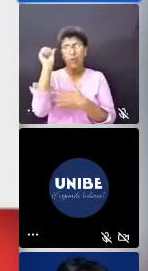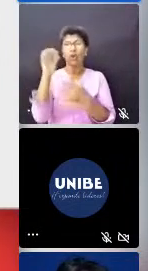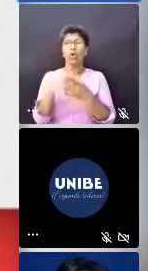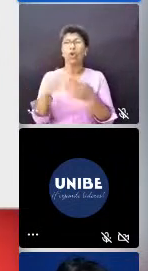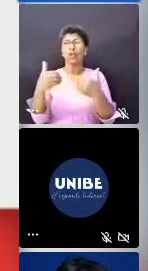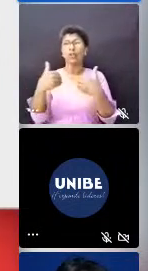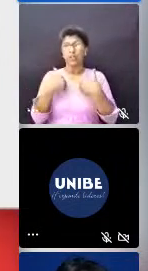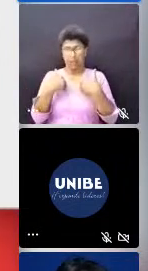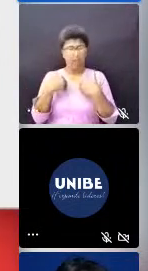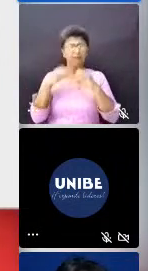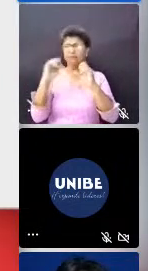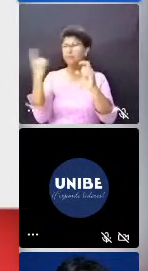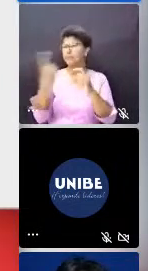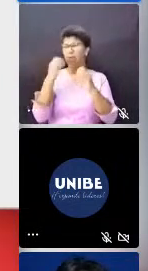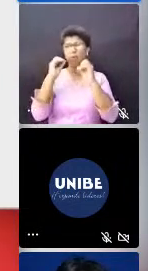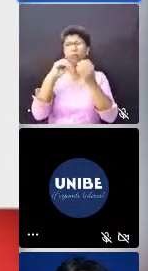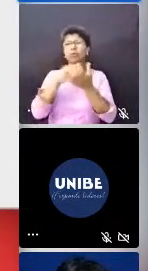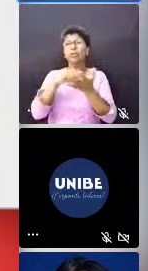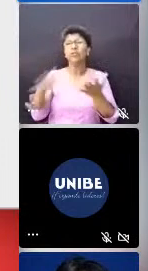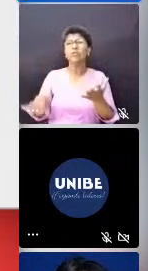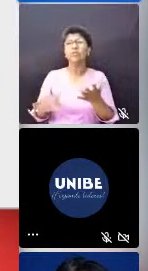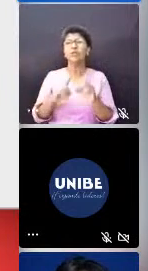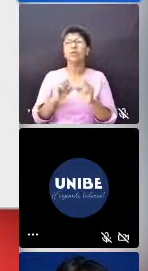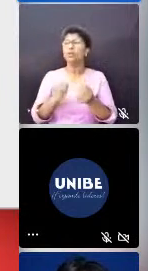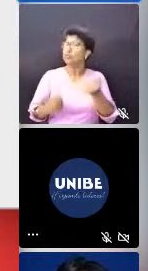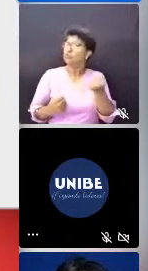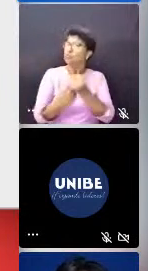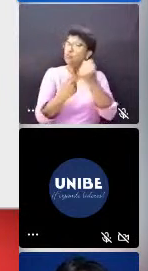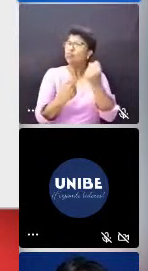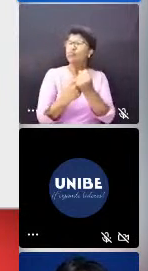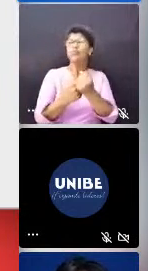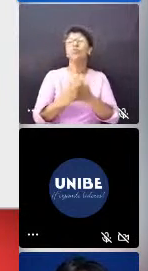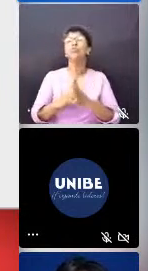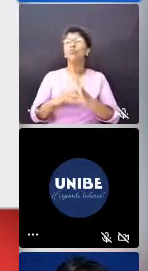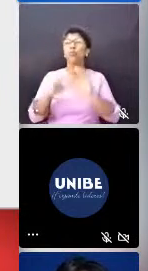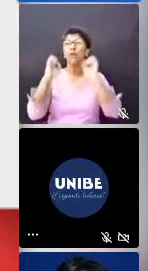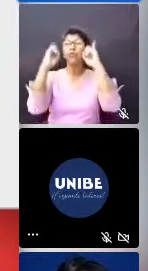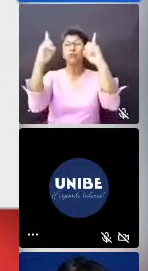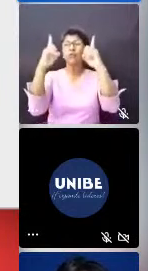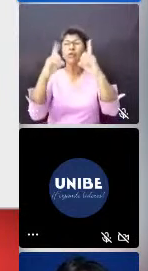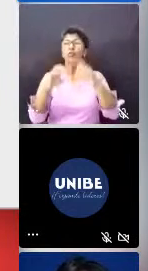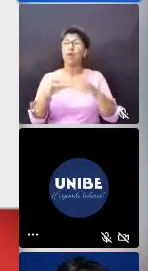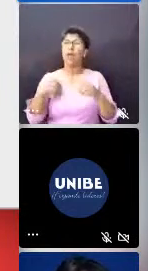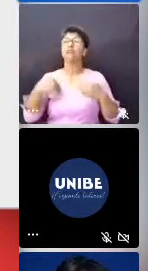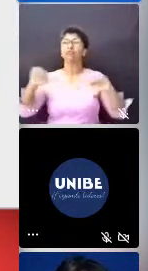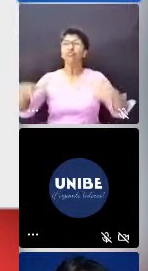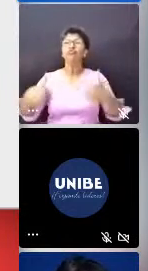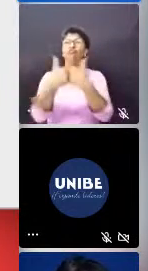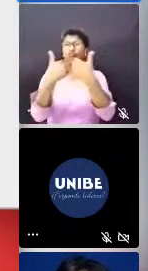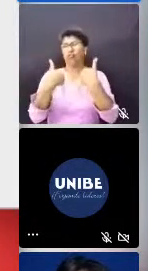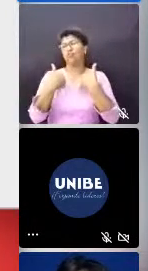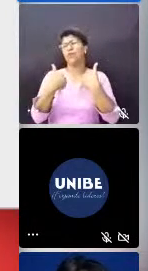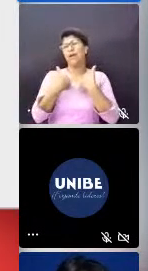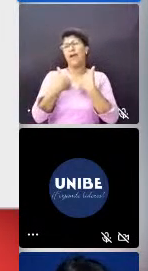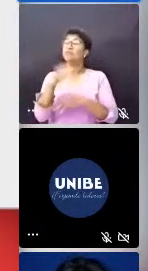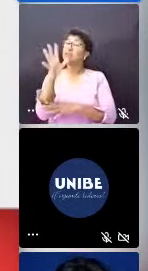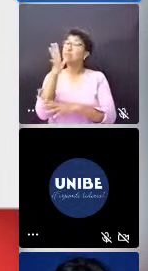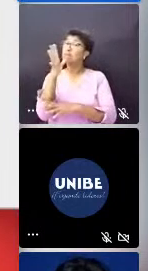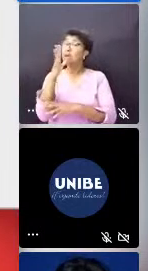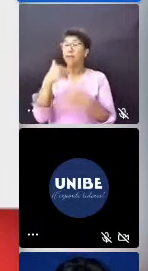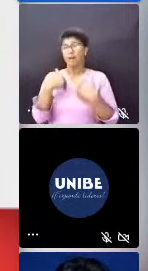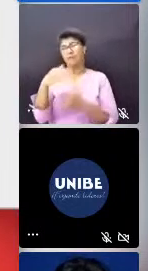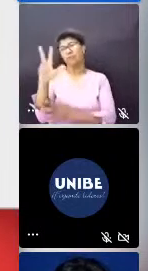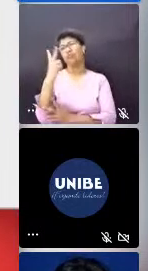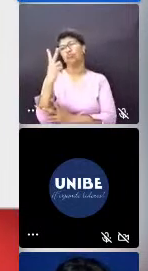her experience of the services of support in education and also of the challenges that she's facing as a mother of 2